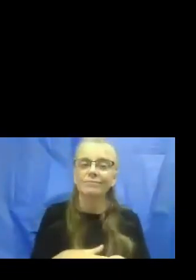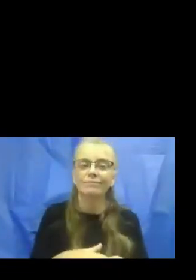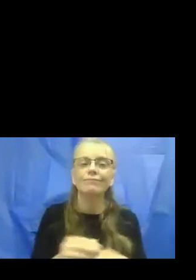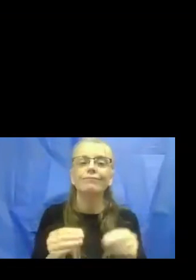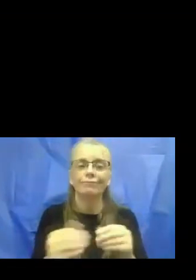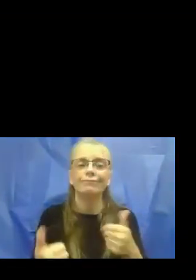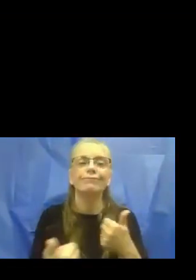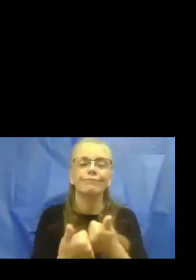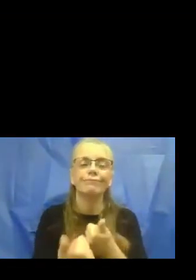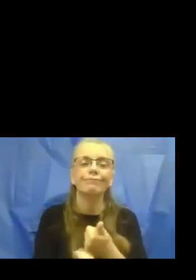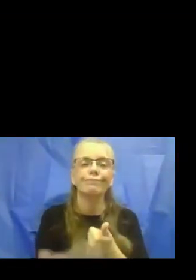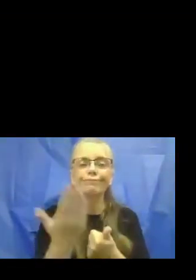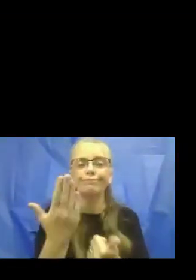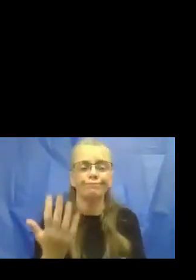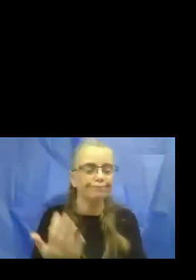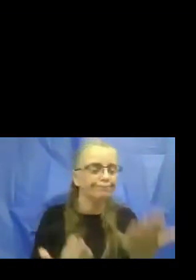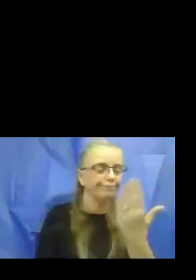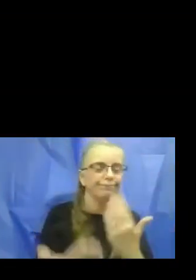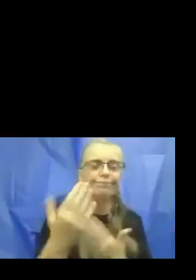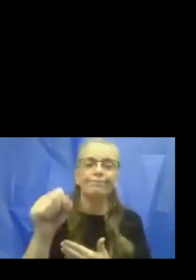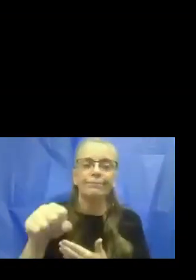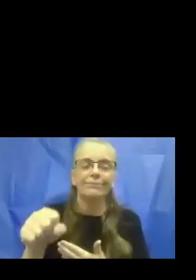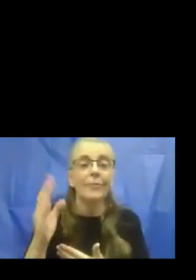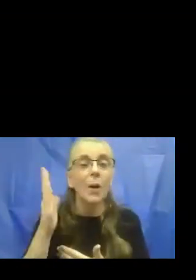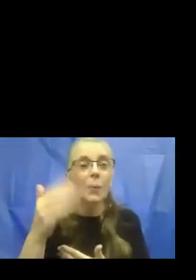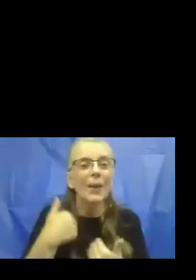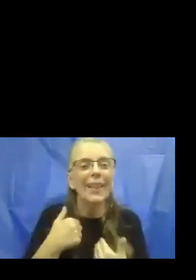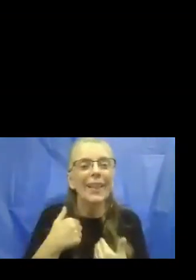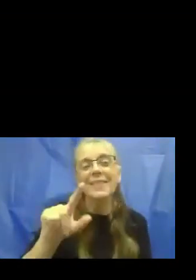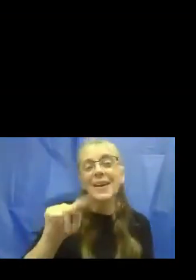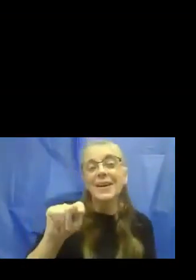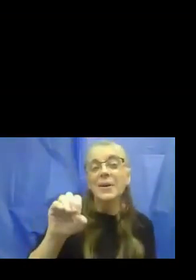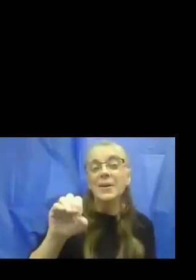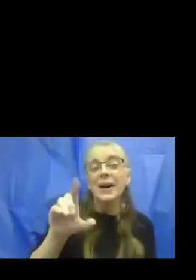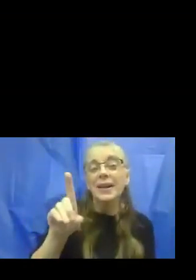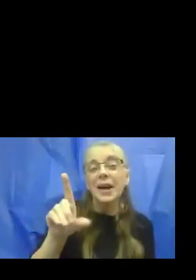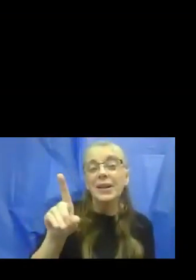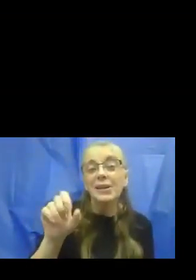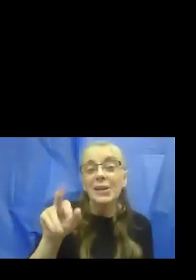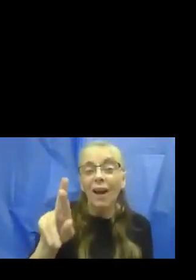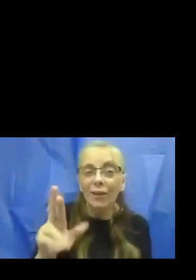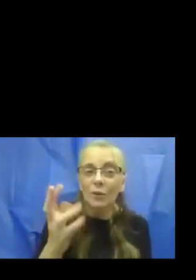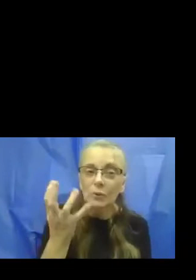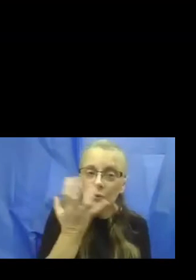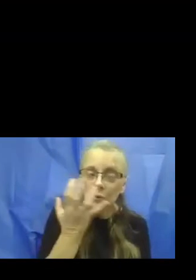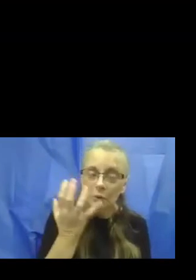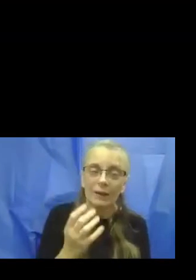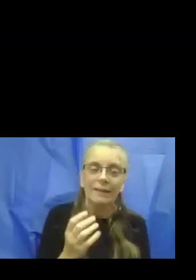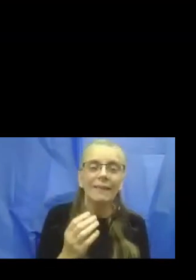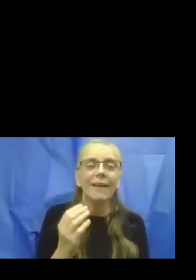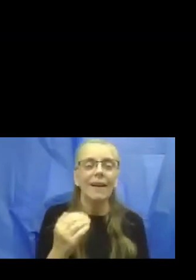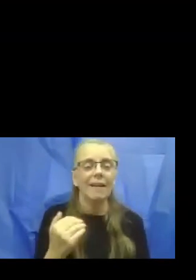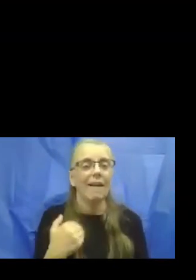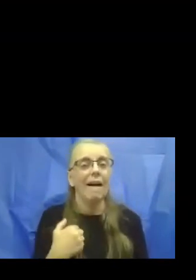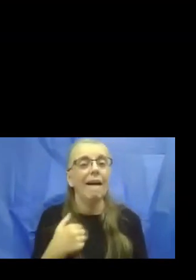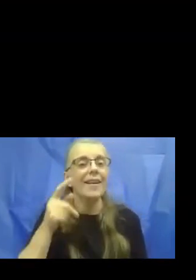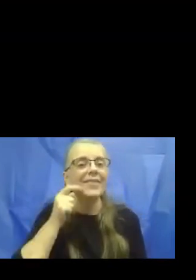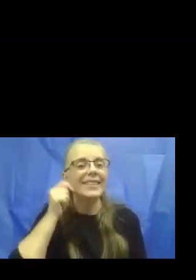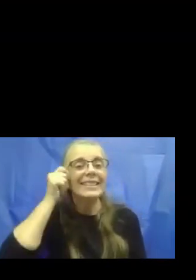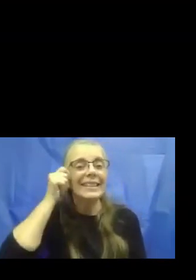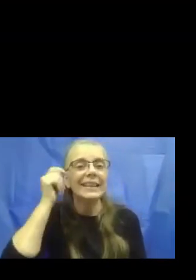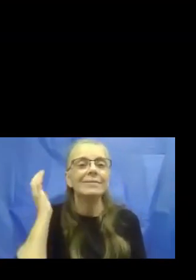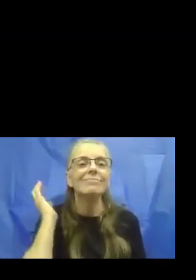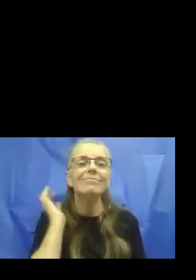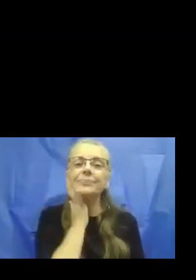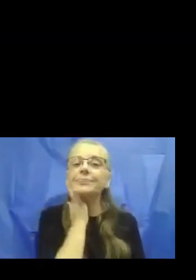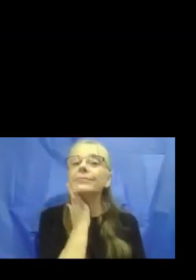toddlers. And let me tell you, as a parent of a teen, there's even more to come after that. But I hope